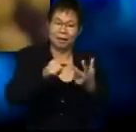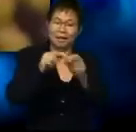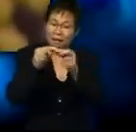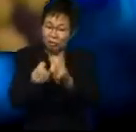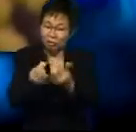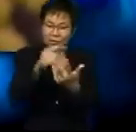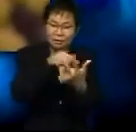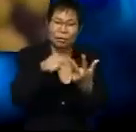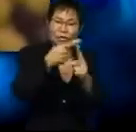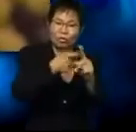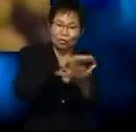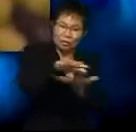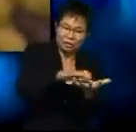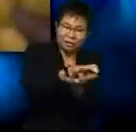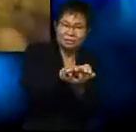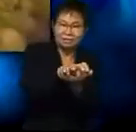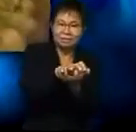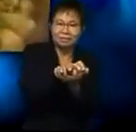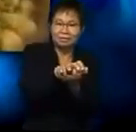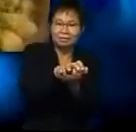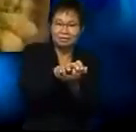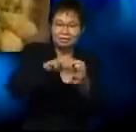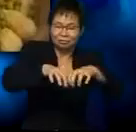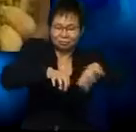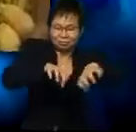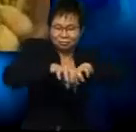and groundnuts from the mixture.